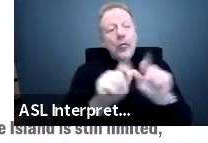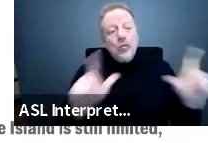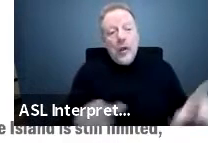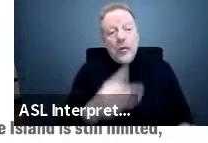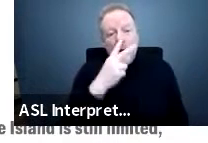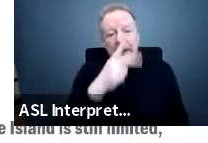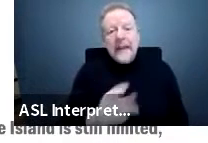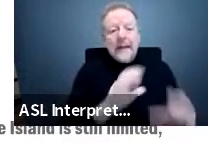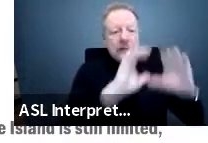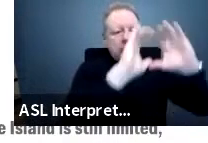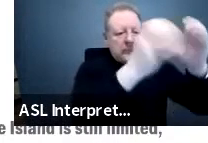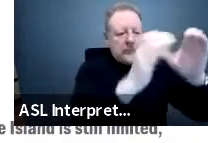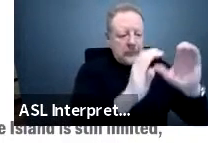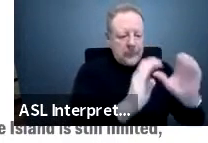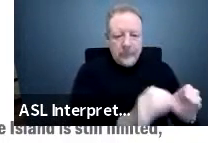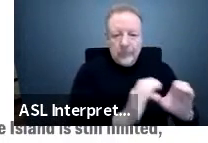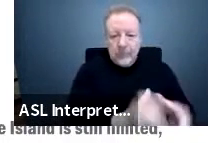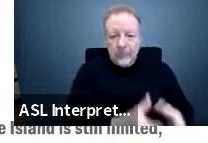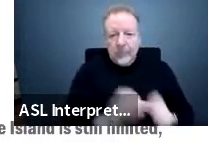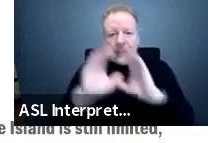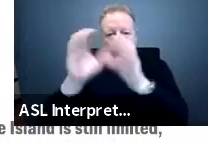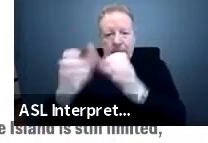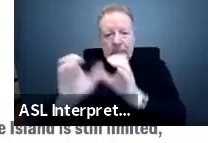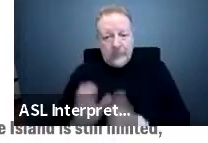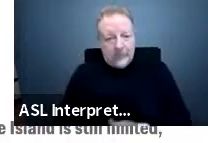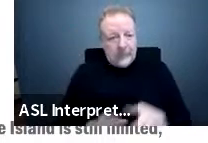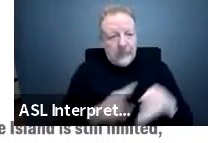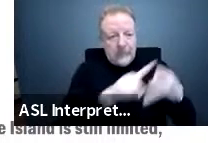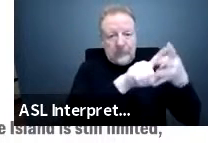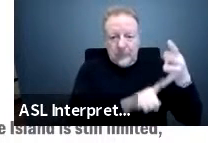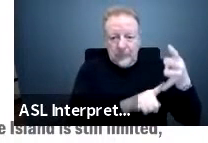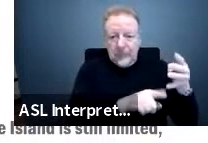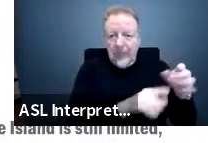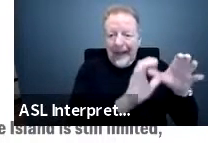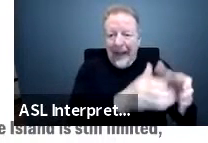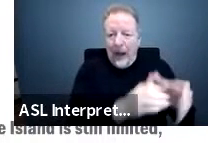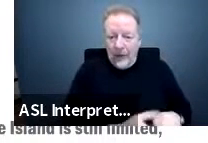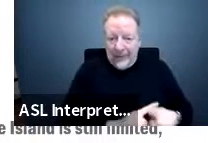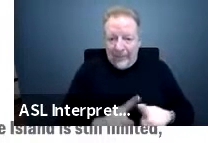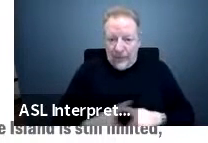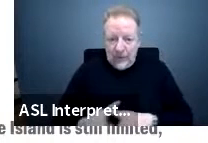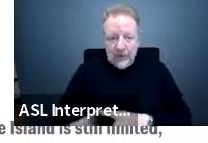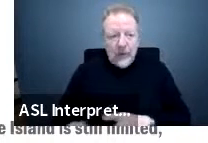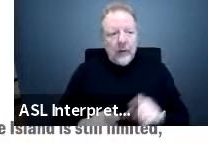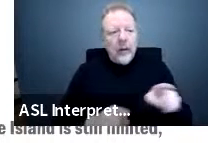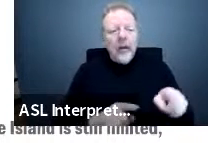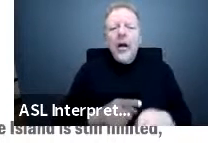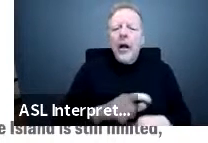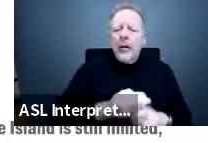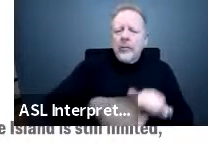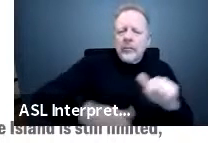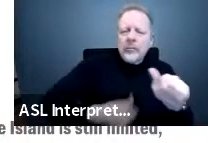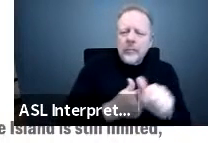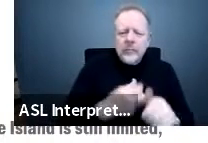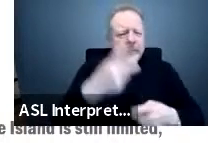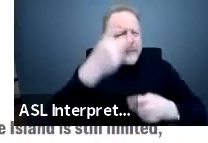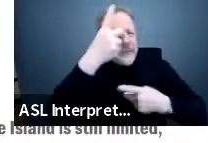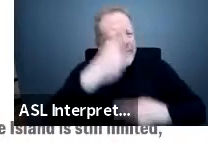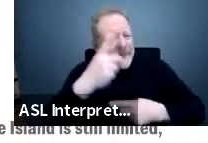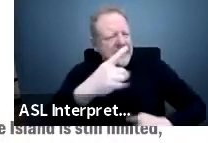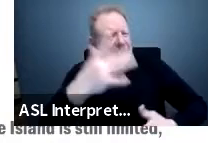the categories, the recommendations by the Rhode Island Department of Health of what an underlying medical condition looks